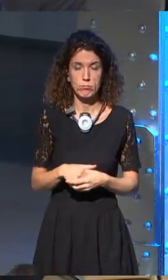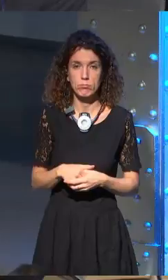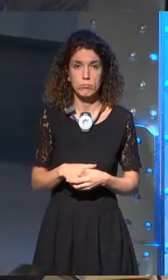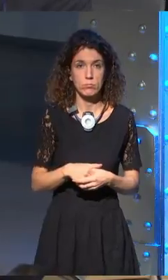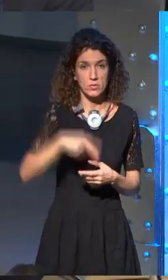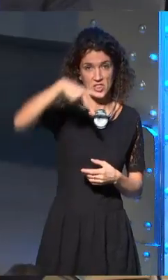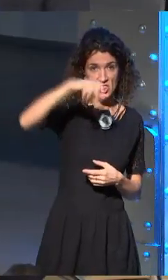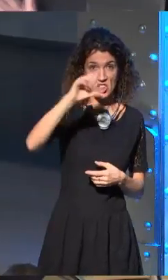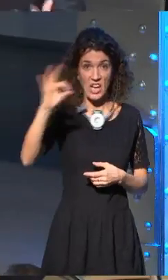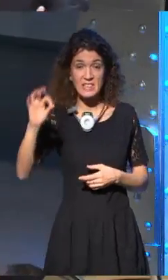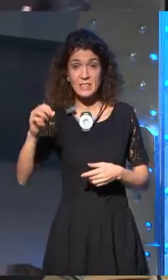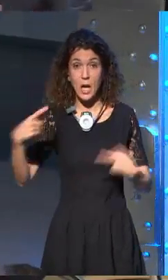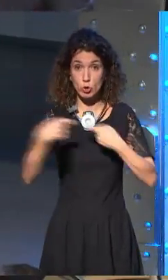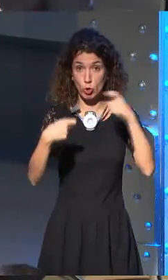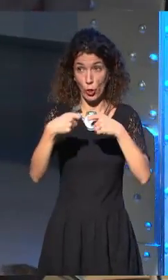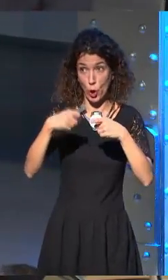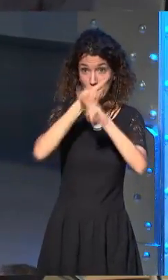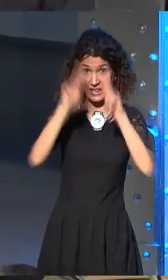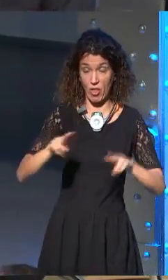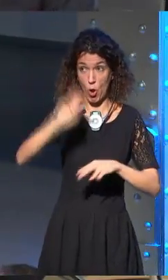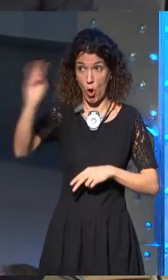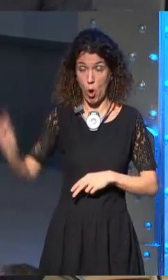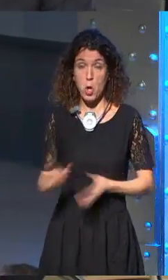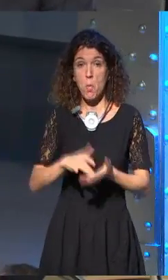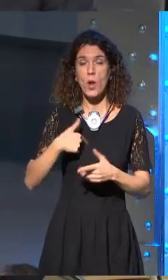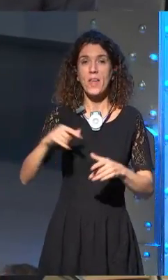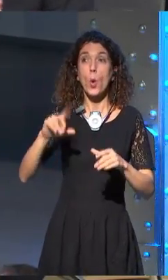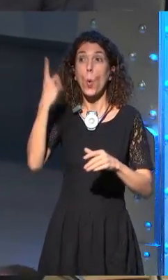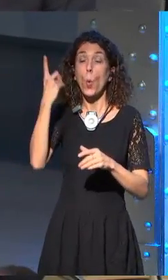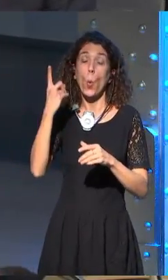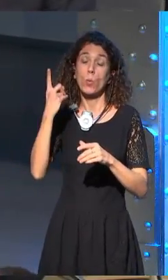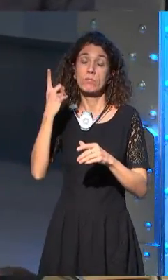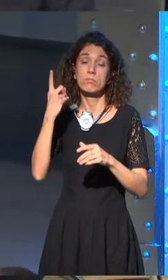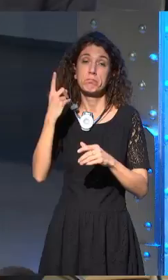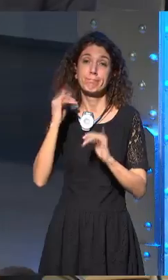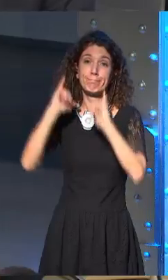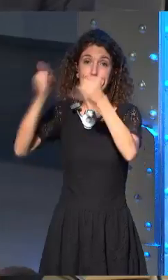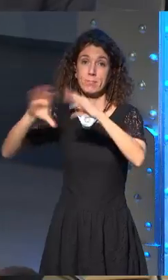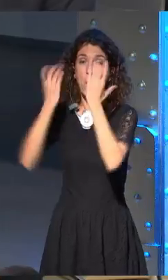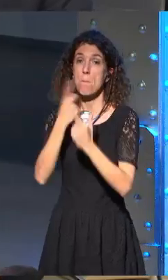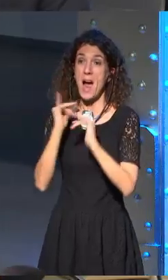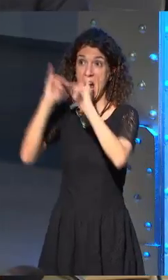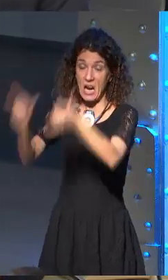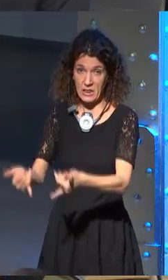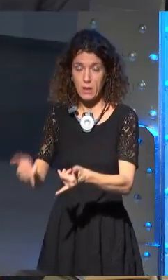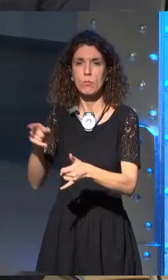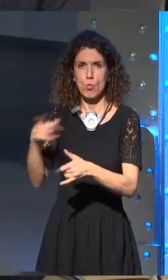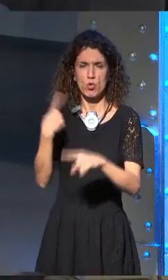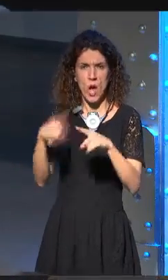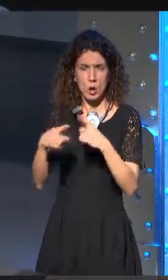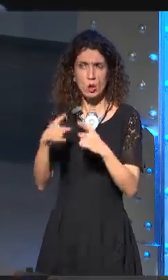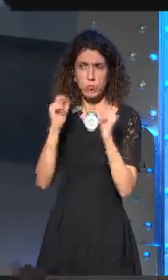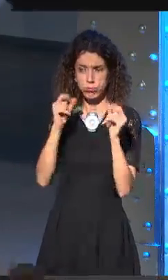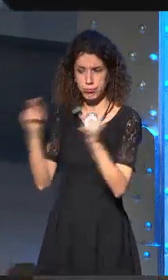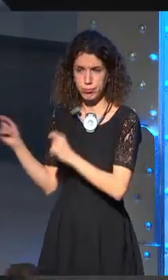our goal is to go to Mars. It's going to take a long time to get there, much longer than our current experience, So there were a lot of things we need to know, and that's why we did this experiment